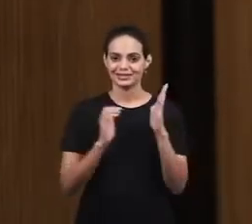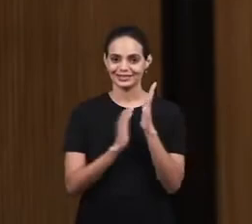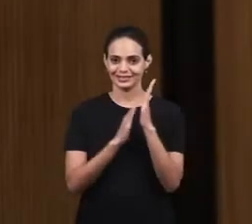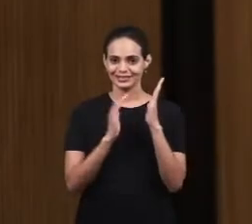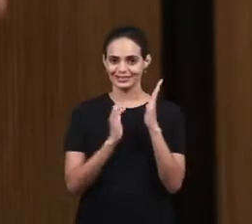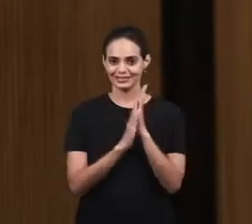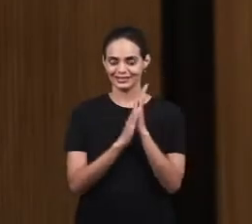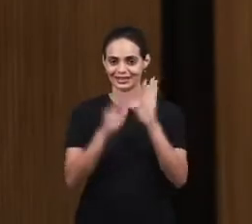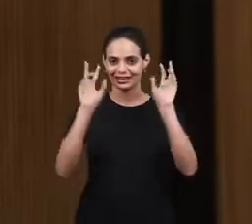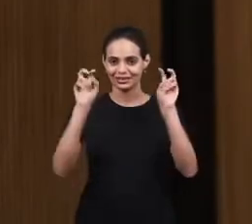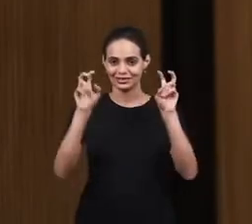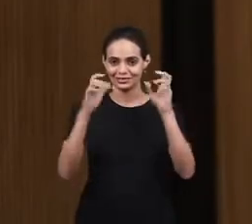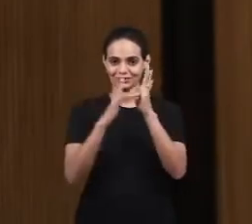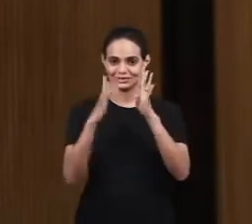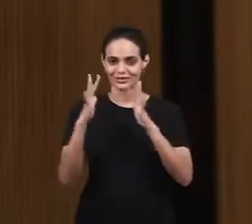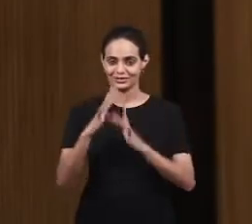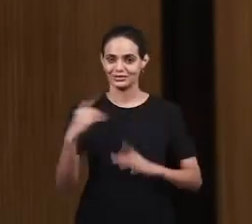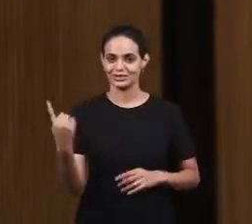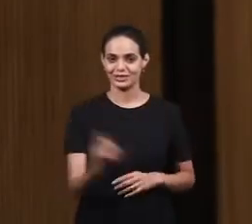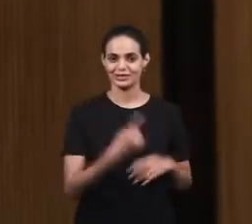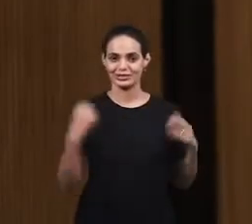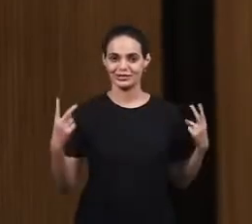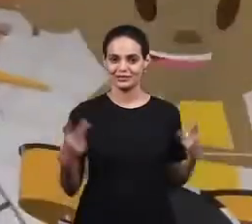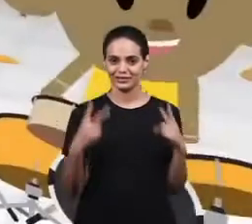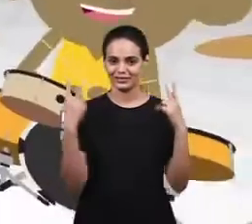song. Jesus is our victory.